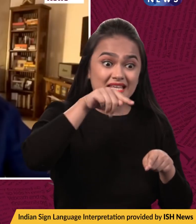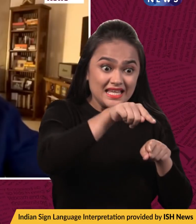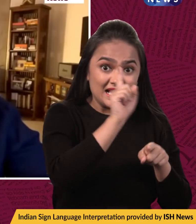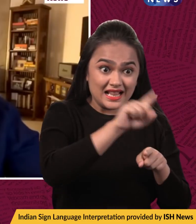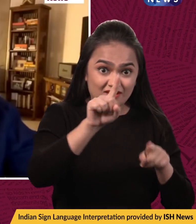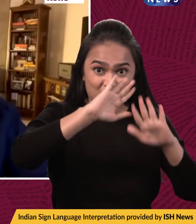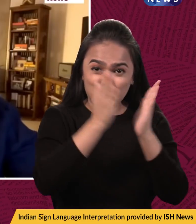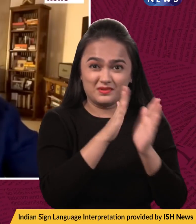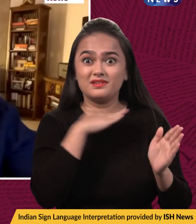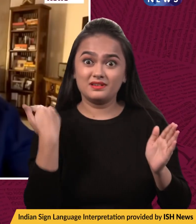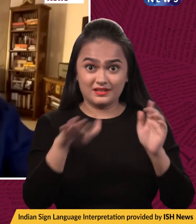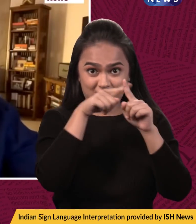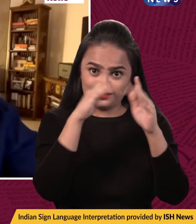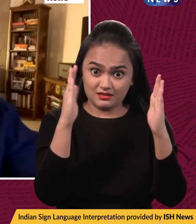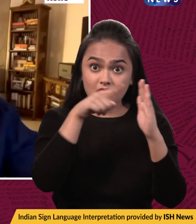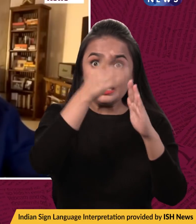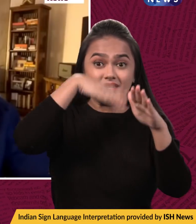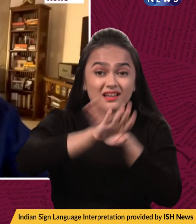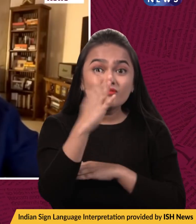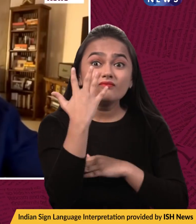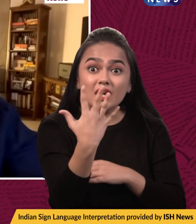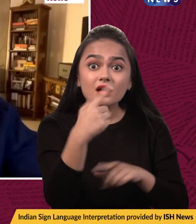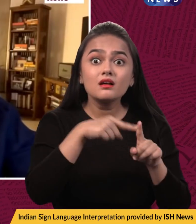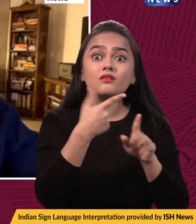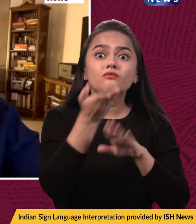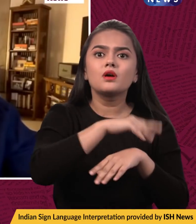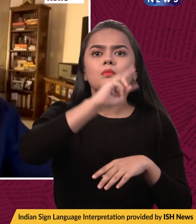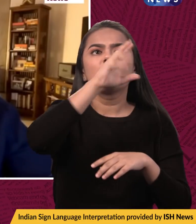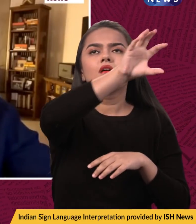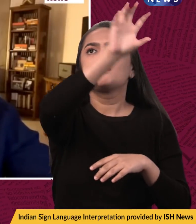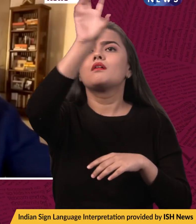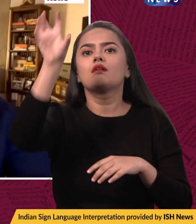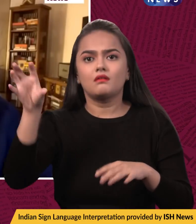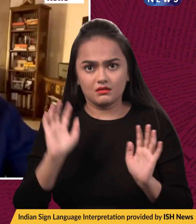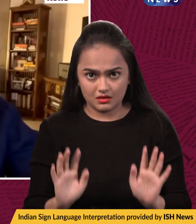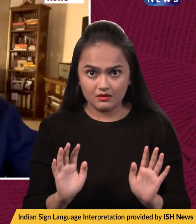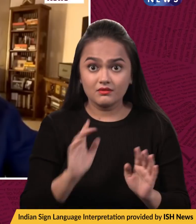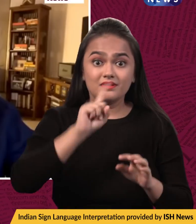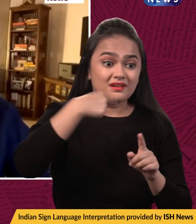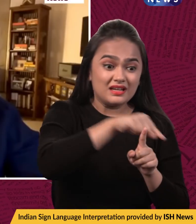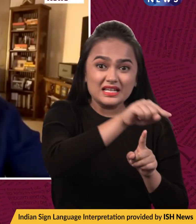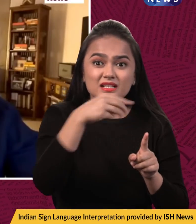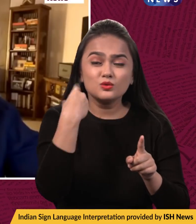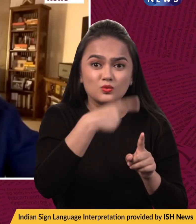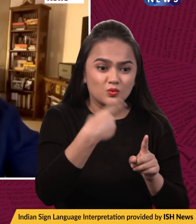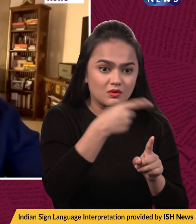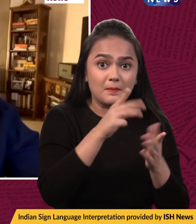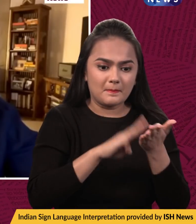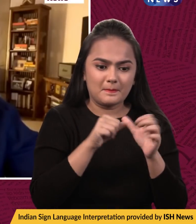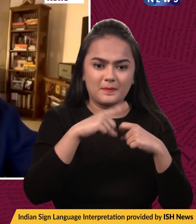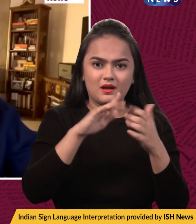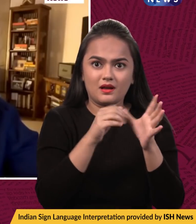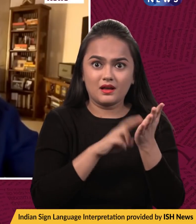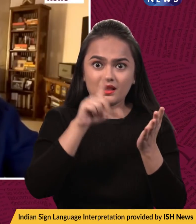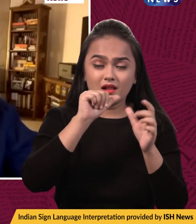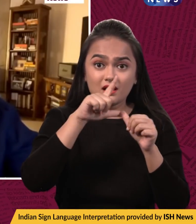11 people killed so far, 5 were from other states. Among the victims were Makanlal